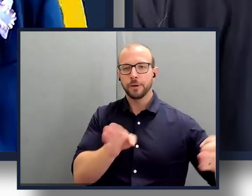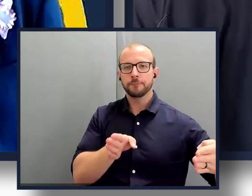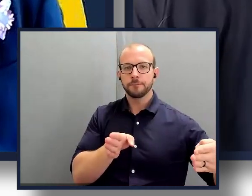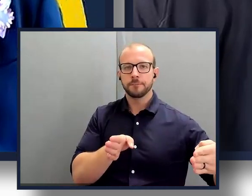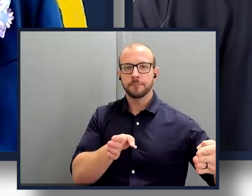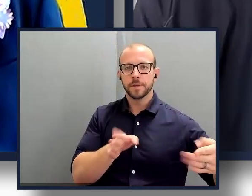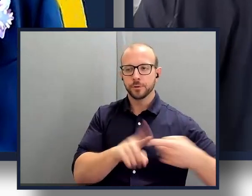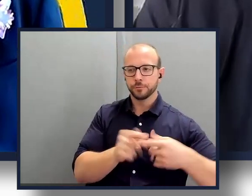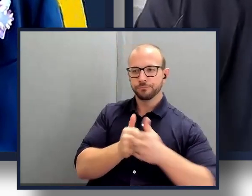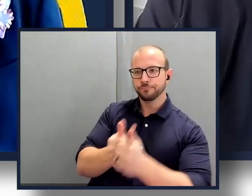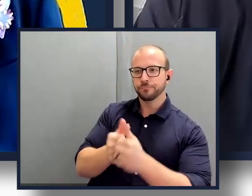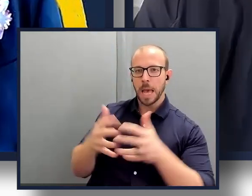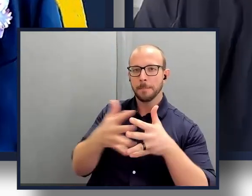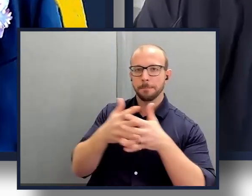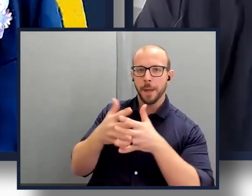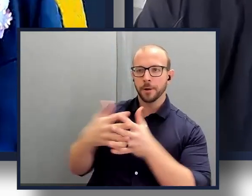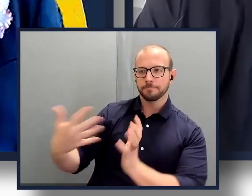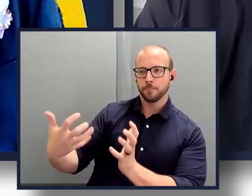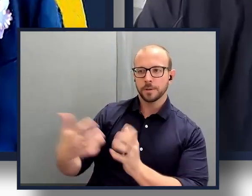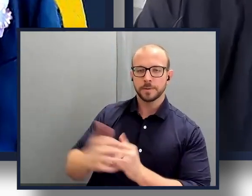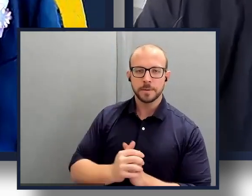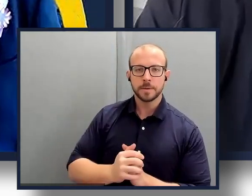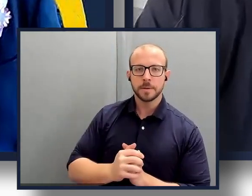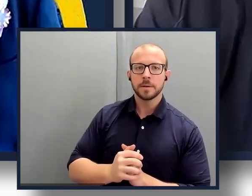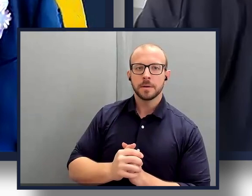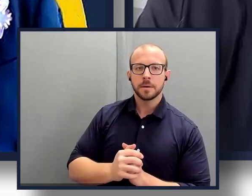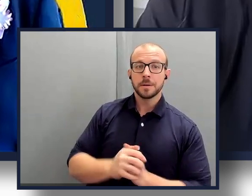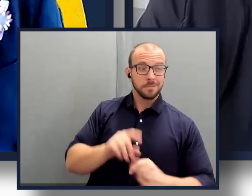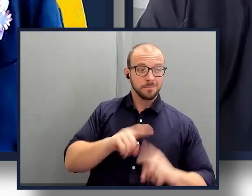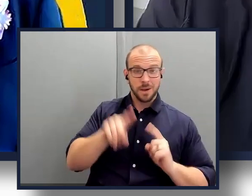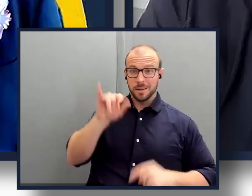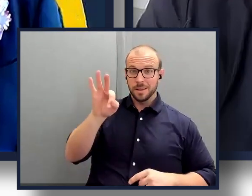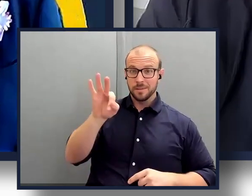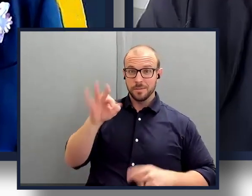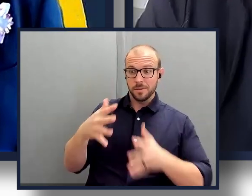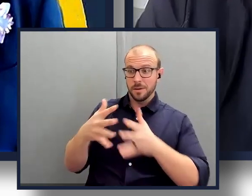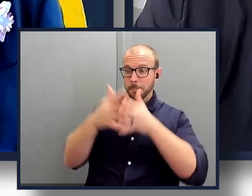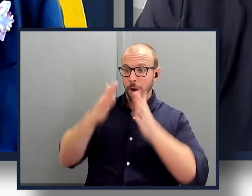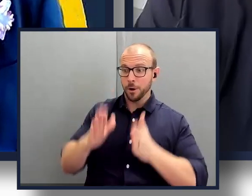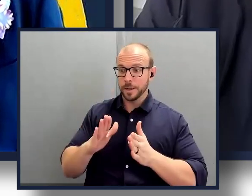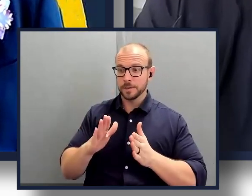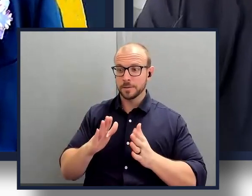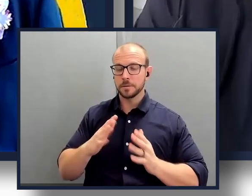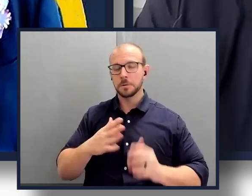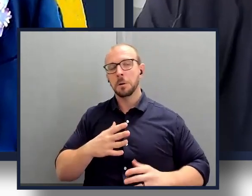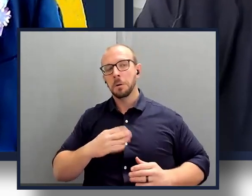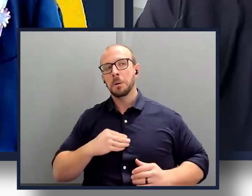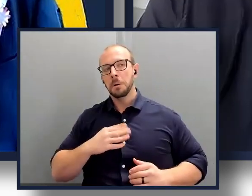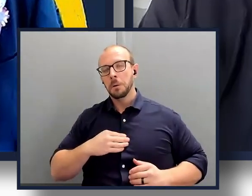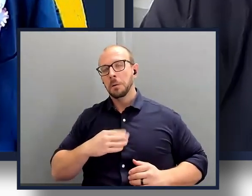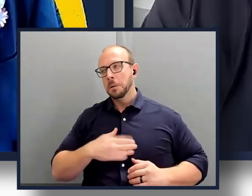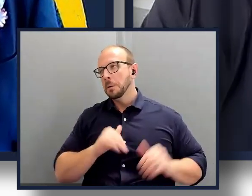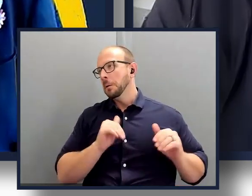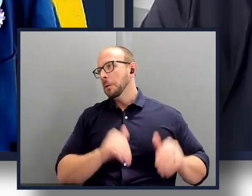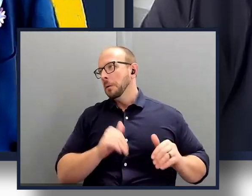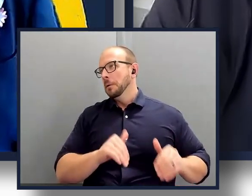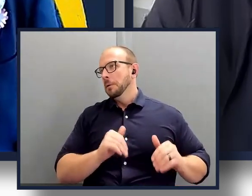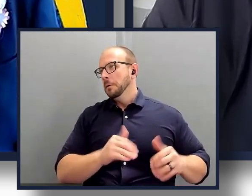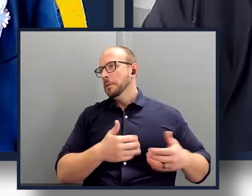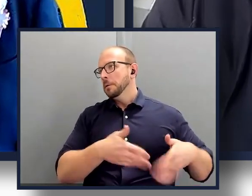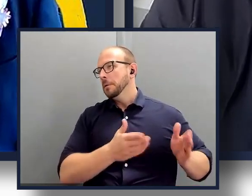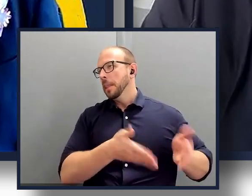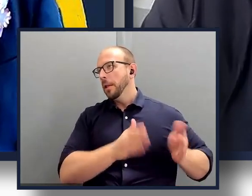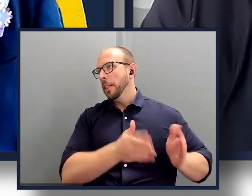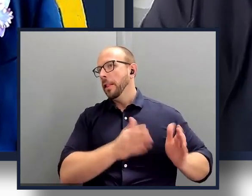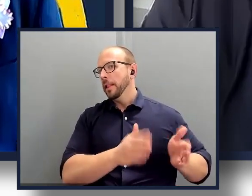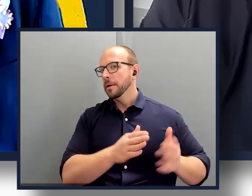But again, as long as Americans remain complacent, or another way of saying that is as long as